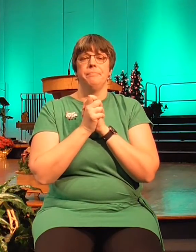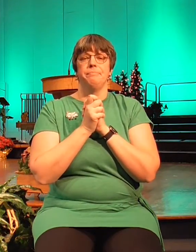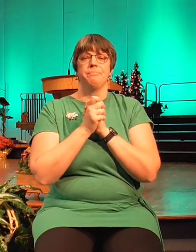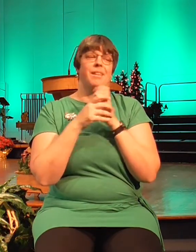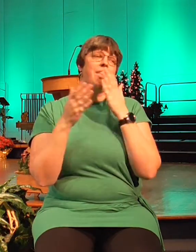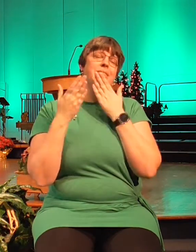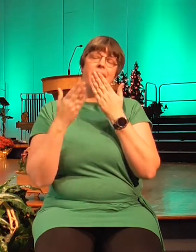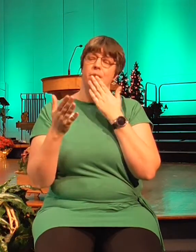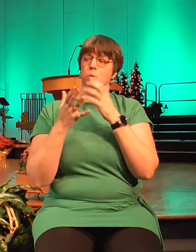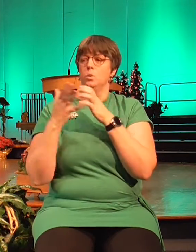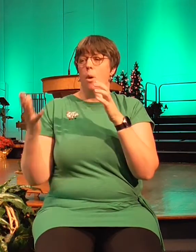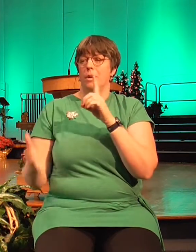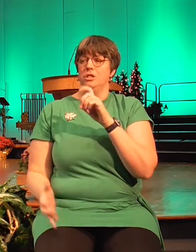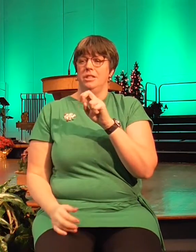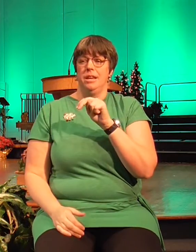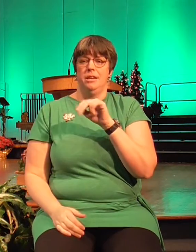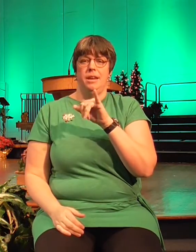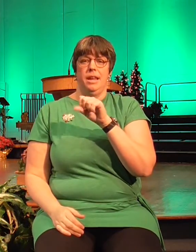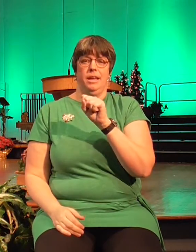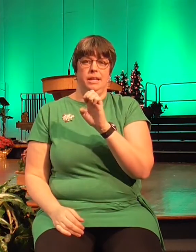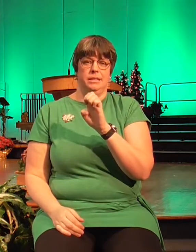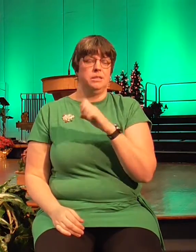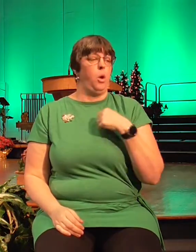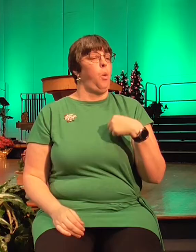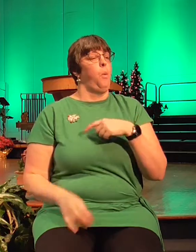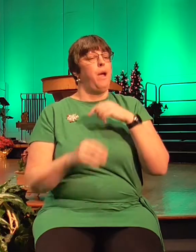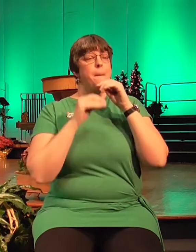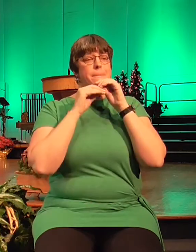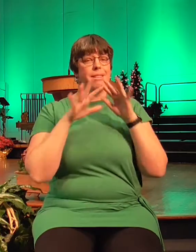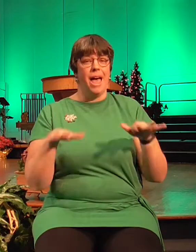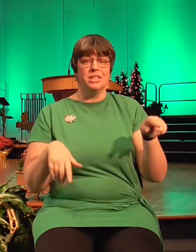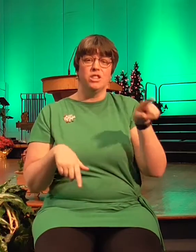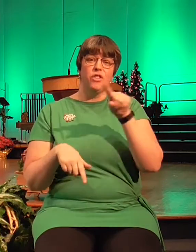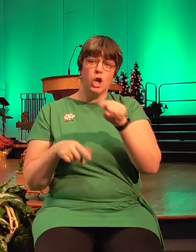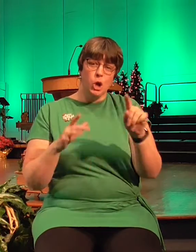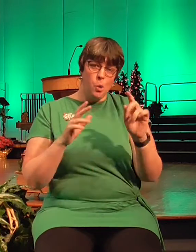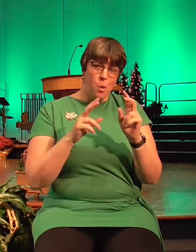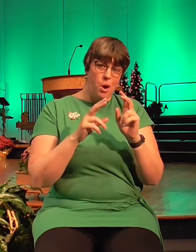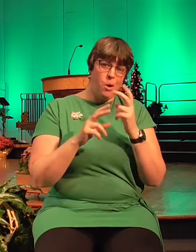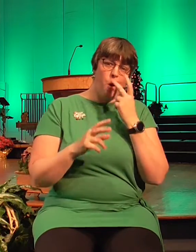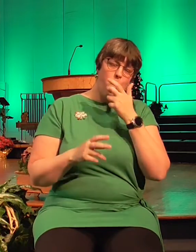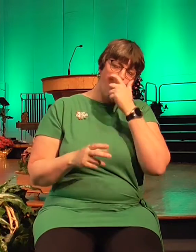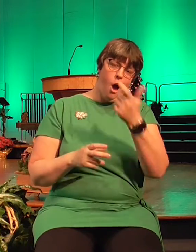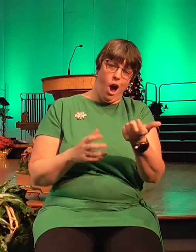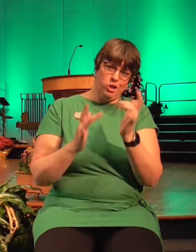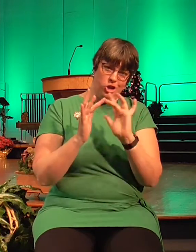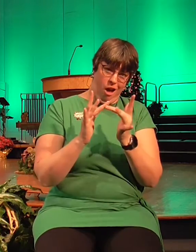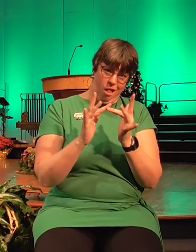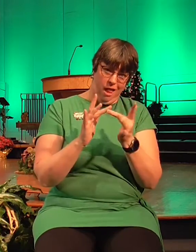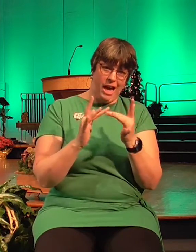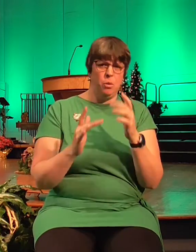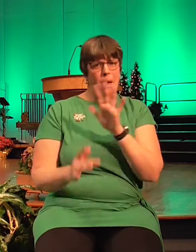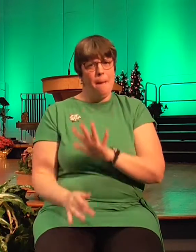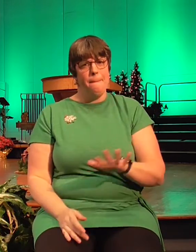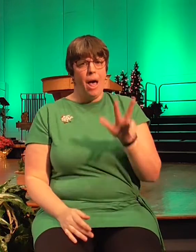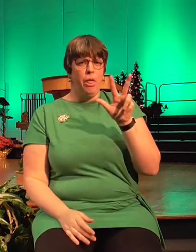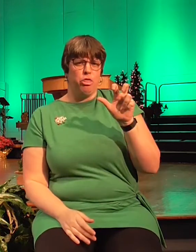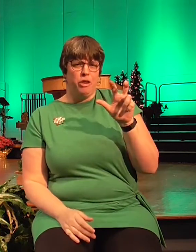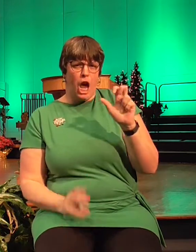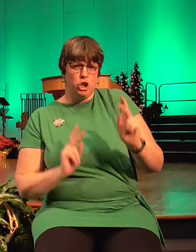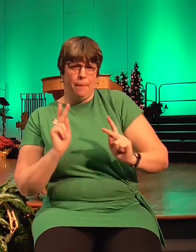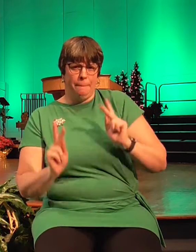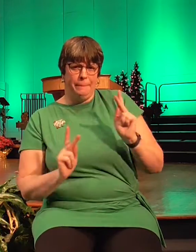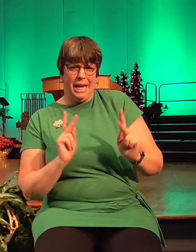Thank you so much, Denise. We are very blessed to have those of you watching us online today. We have about 300